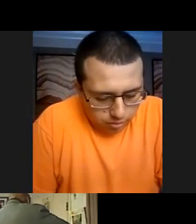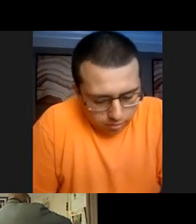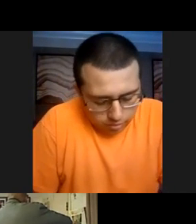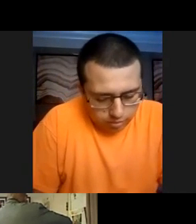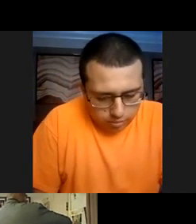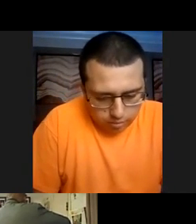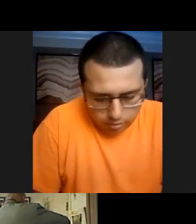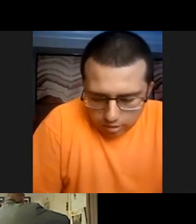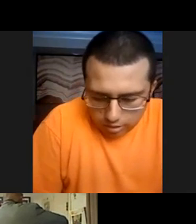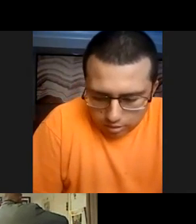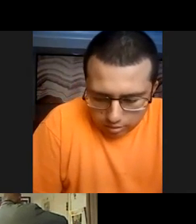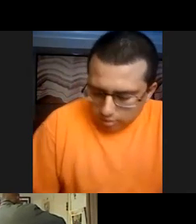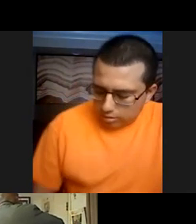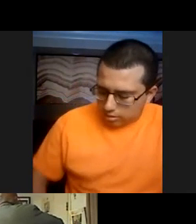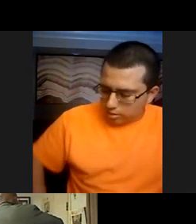Psalm